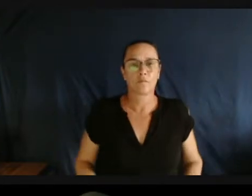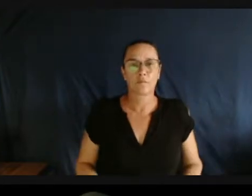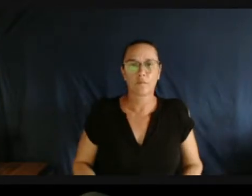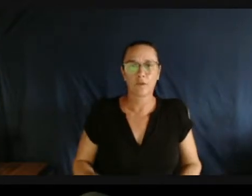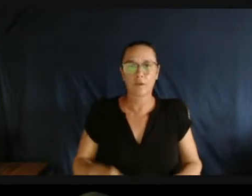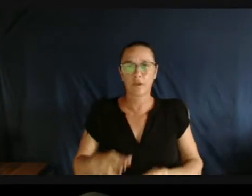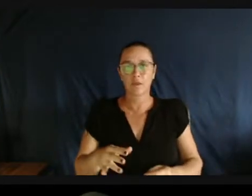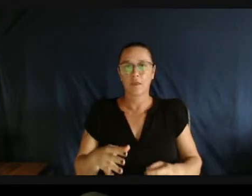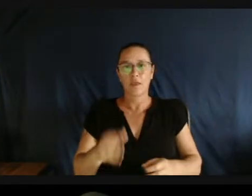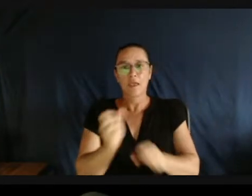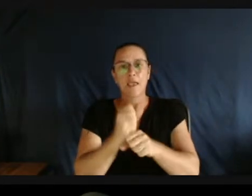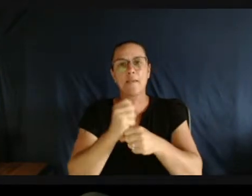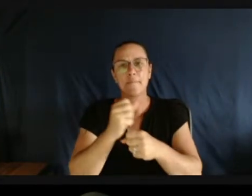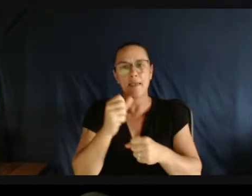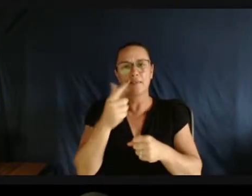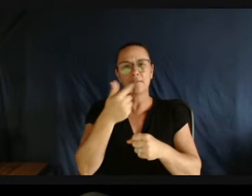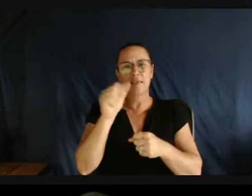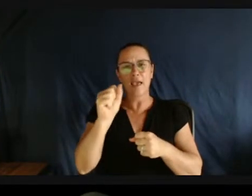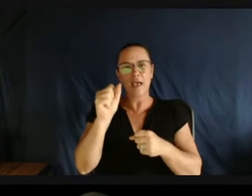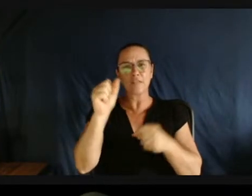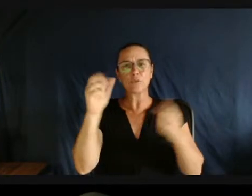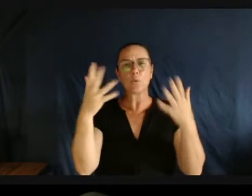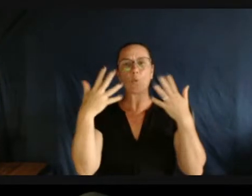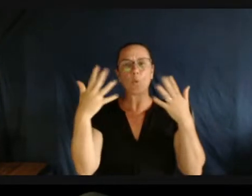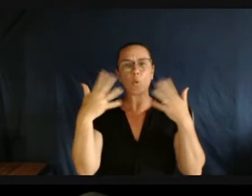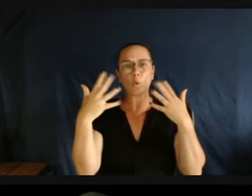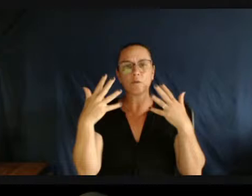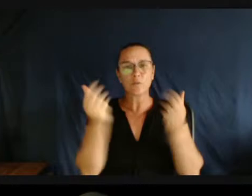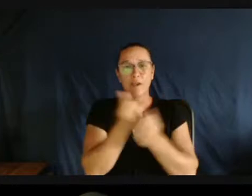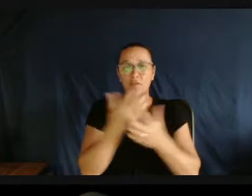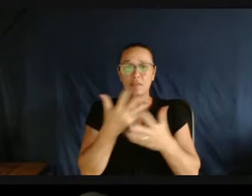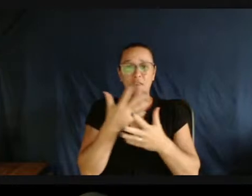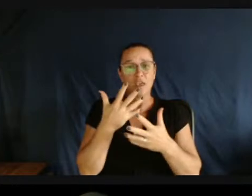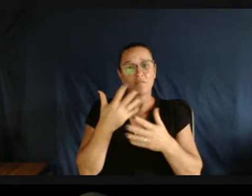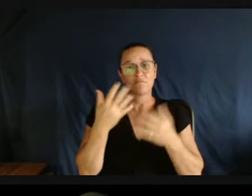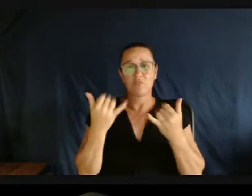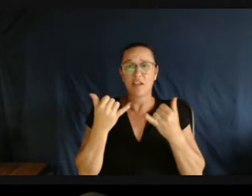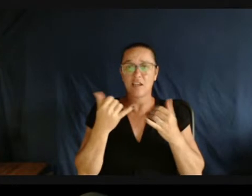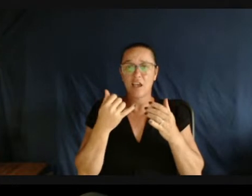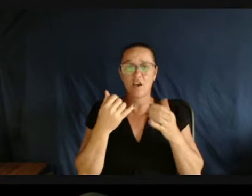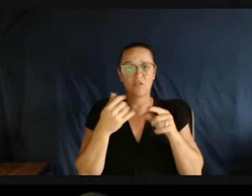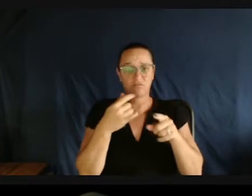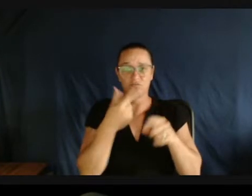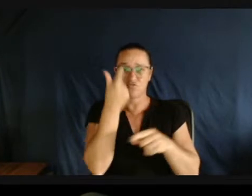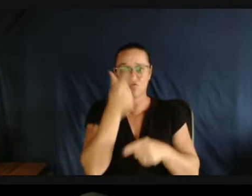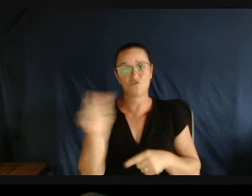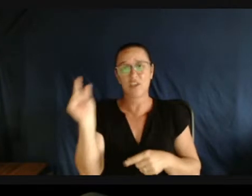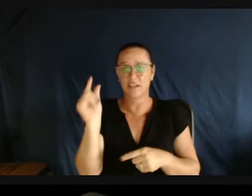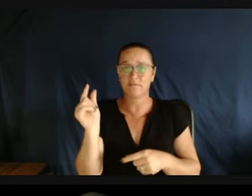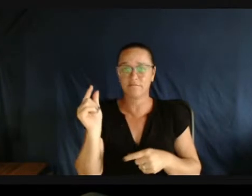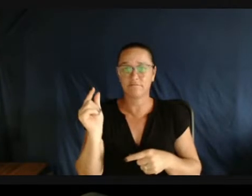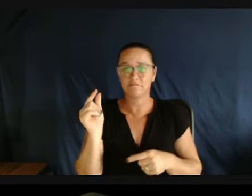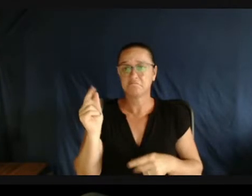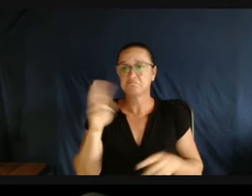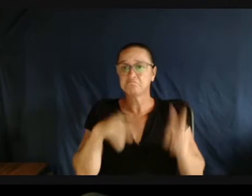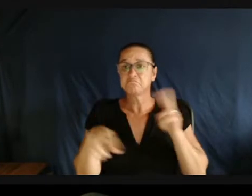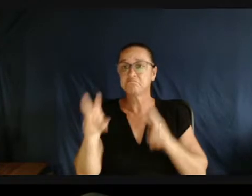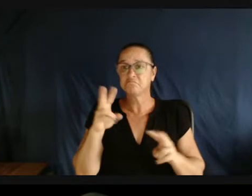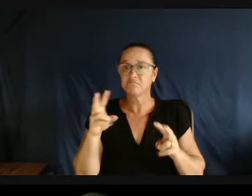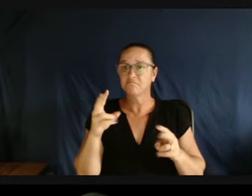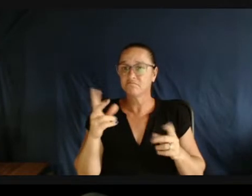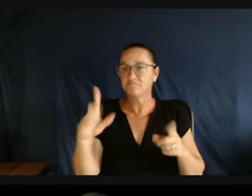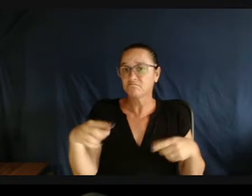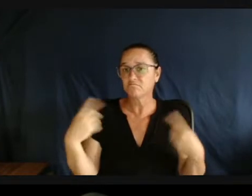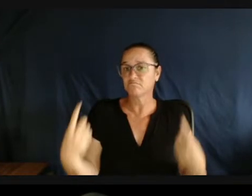pooling the gas in this area potentially. Right now, everything looks in the green. We come to the charts and everything is mostly been in the green.